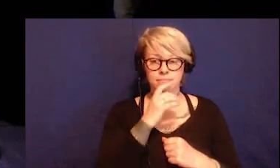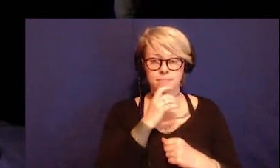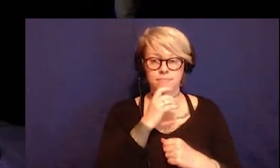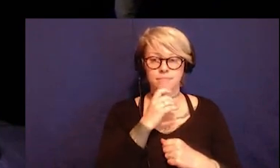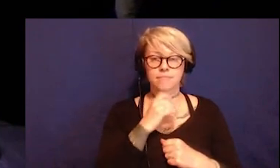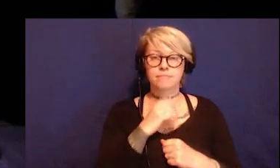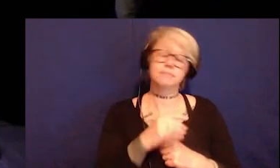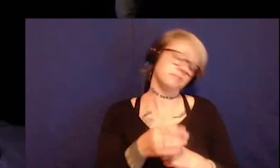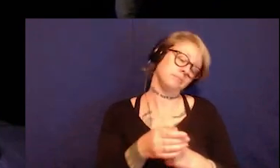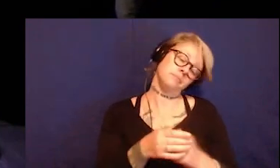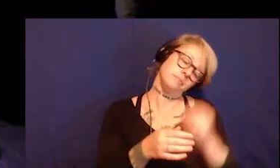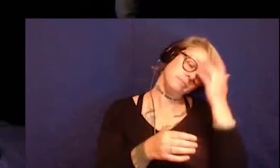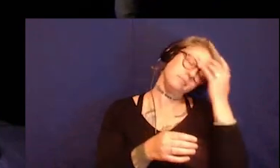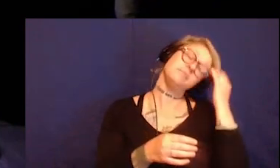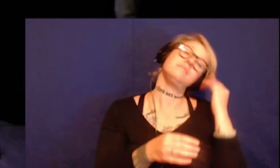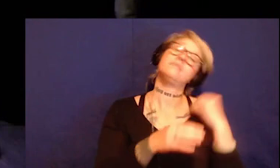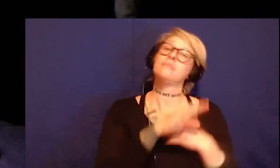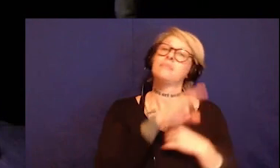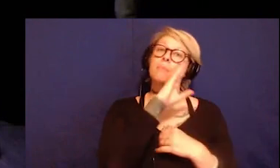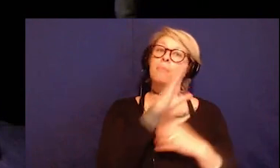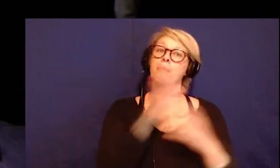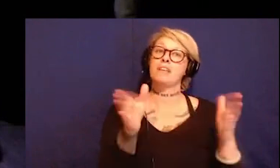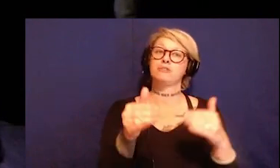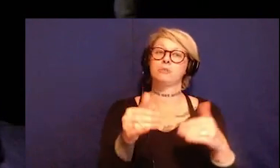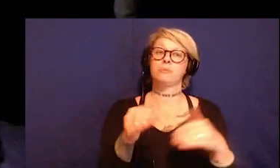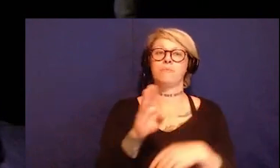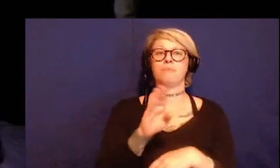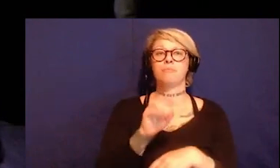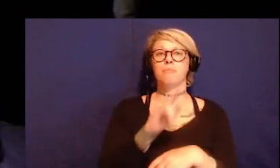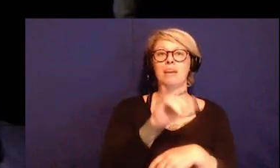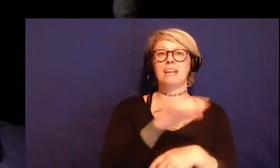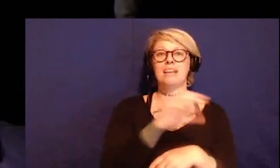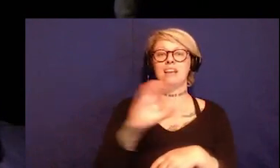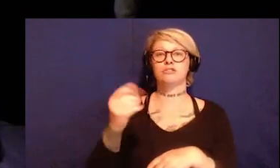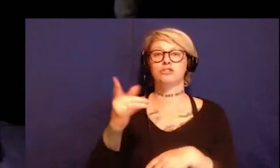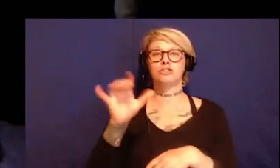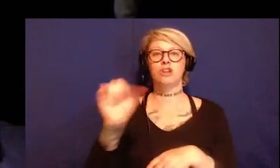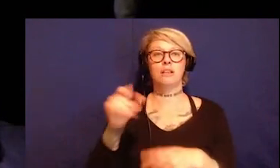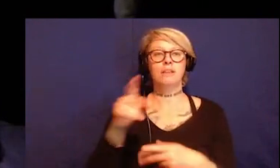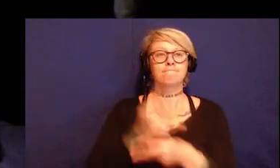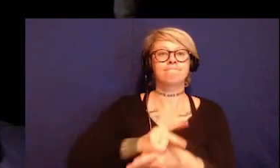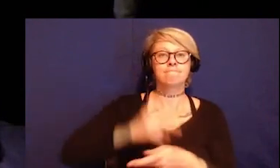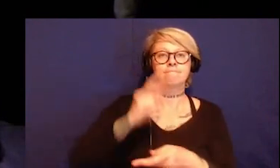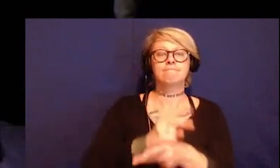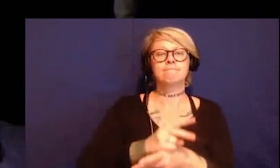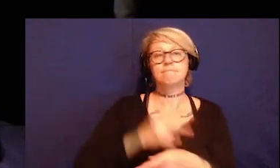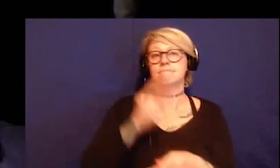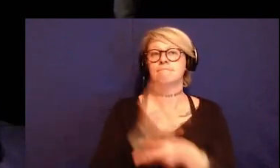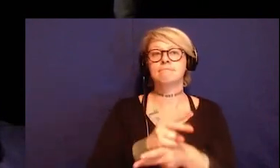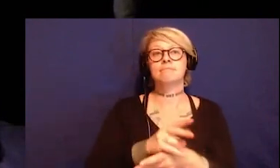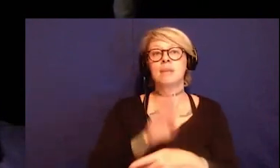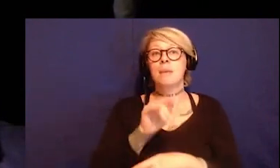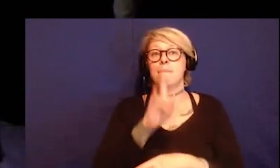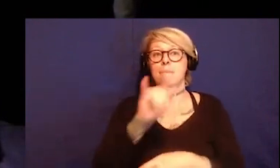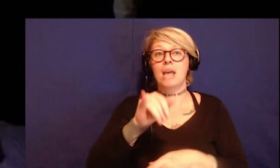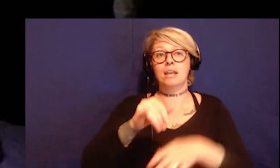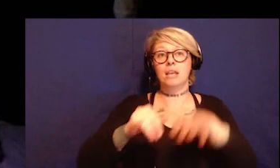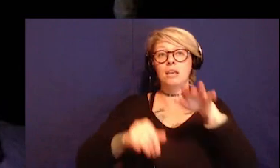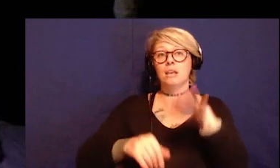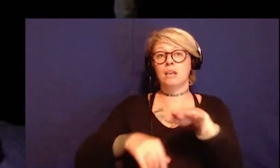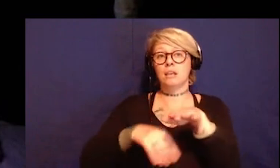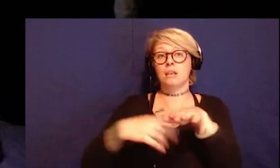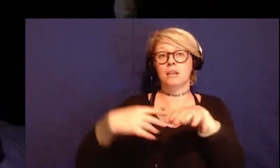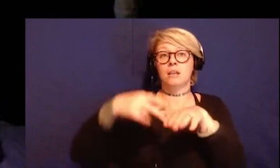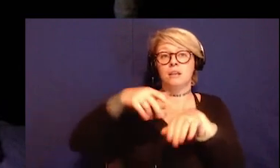Interior bedroom. Betty and Charlie are having sex. Betty is on top of him. In her sexual ecstasy,